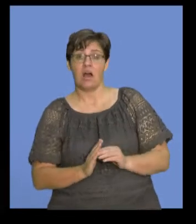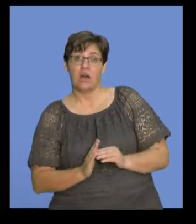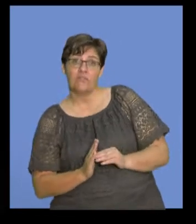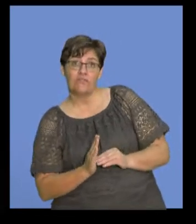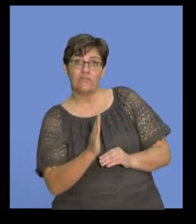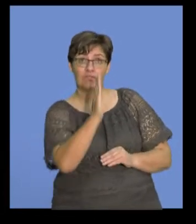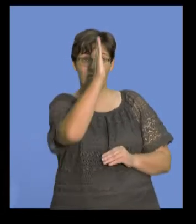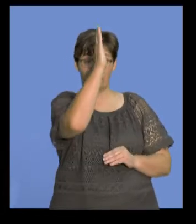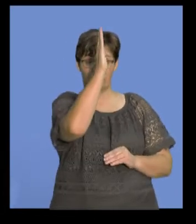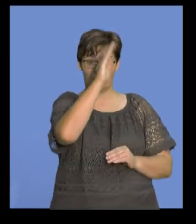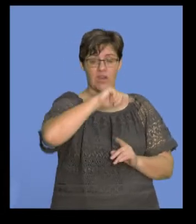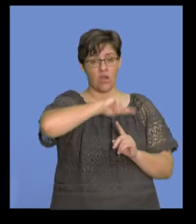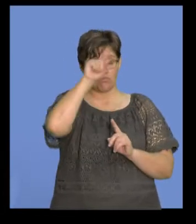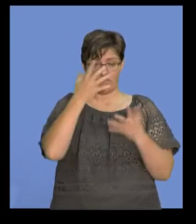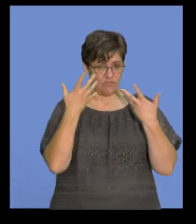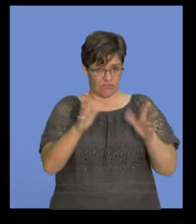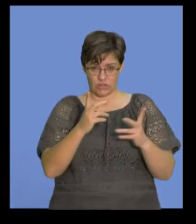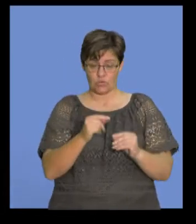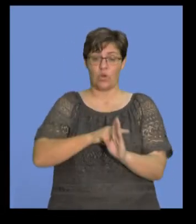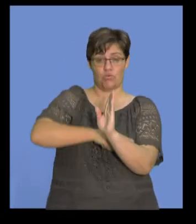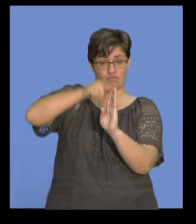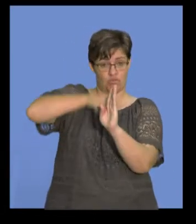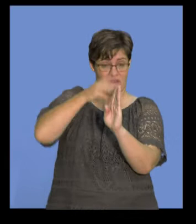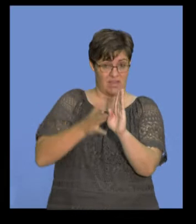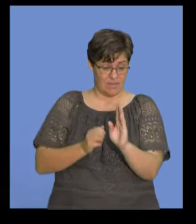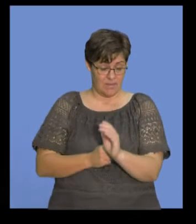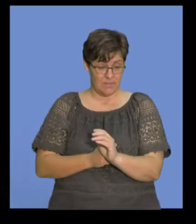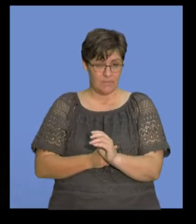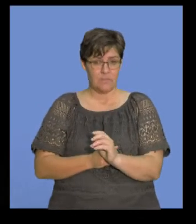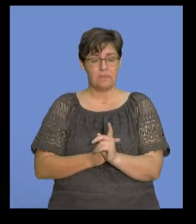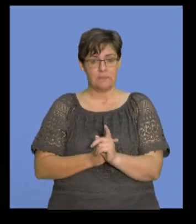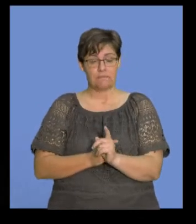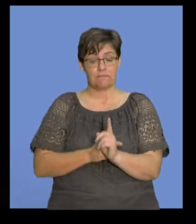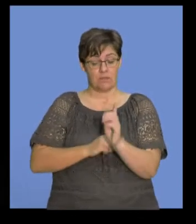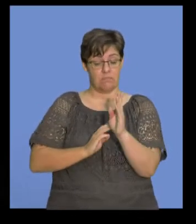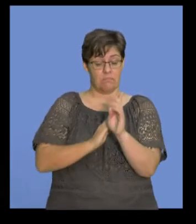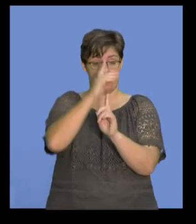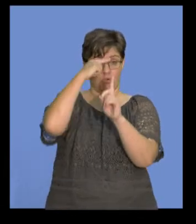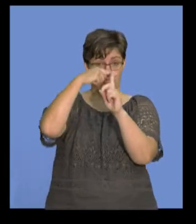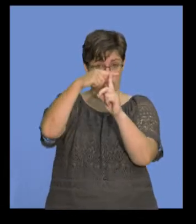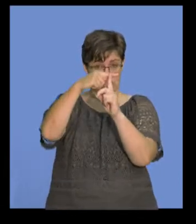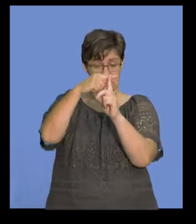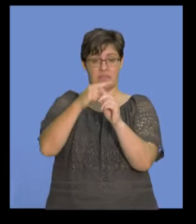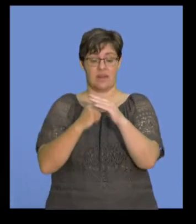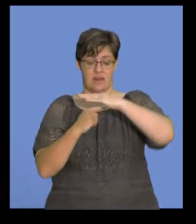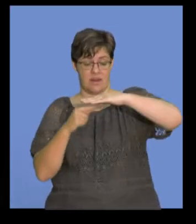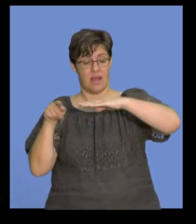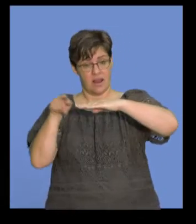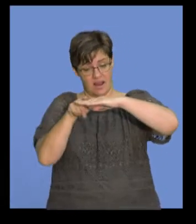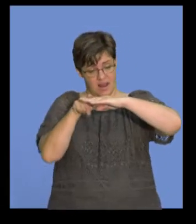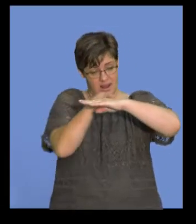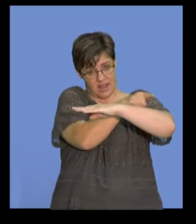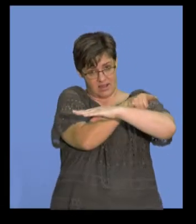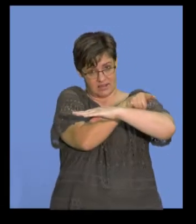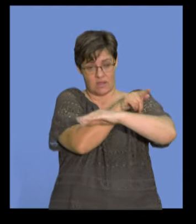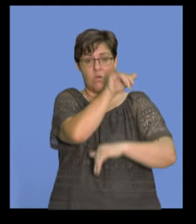vertically towards the graph, which we've done using a ruler. Where it intercepts the graph, move the line